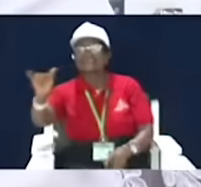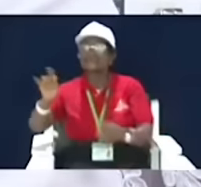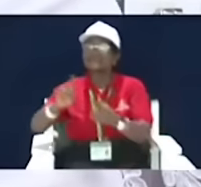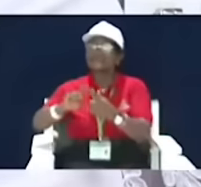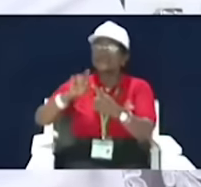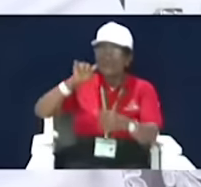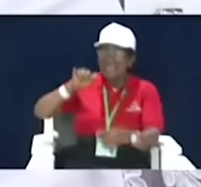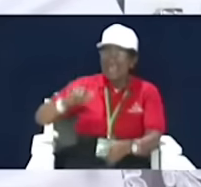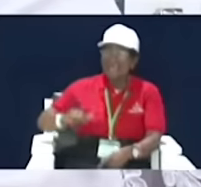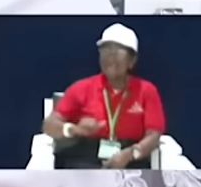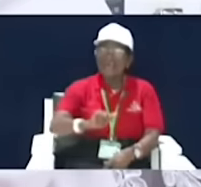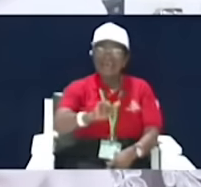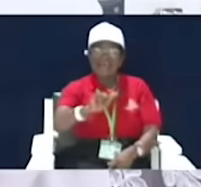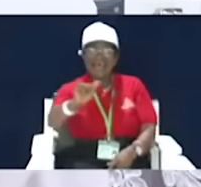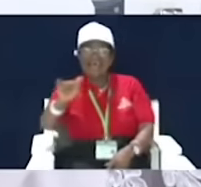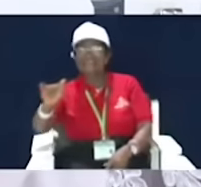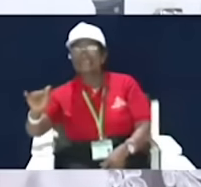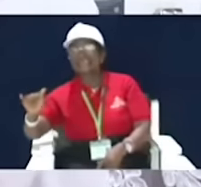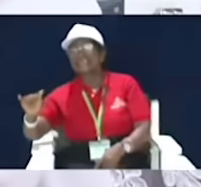everlasting to